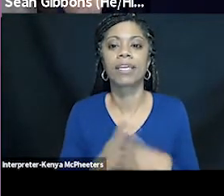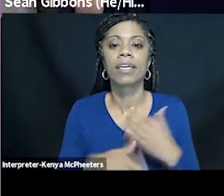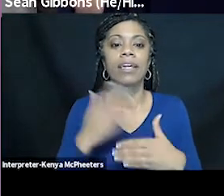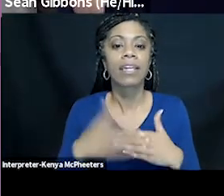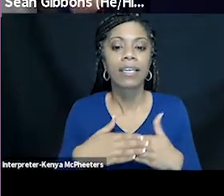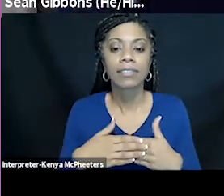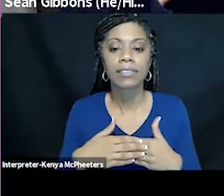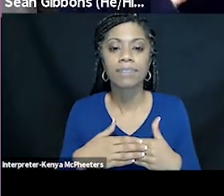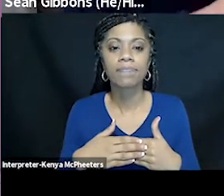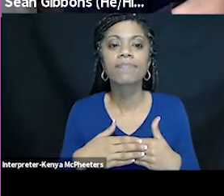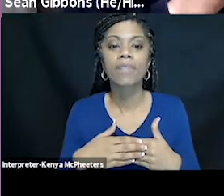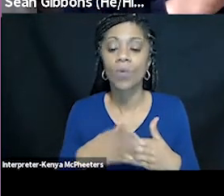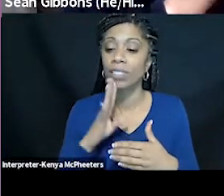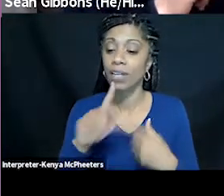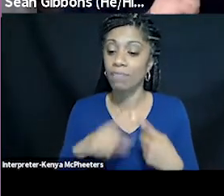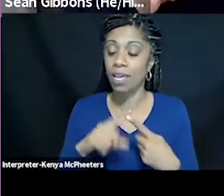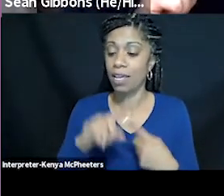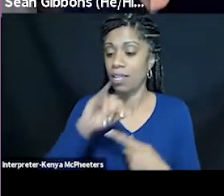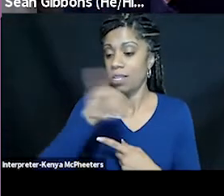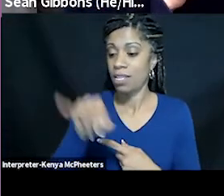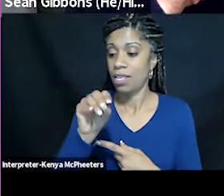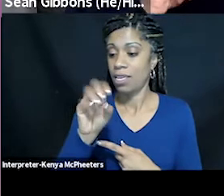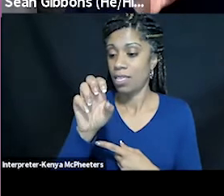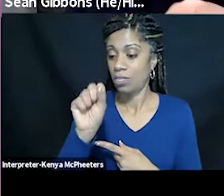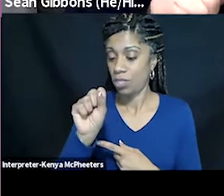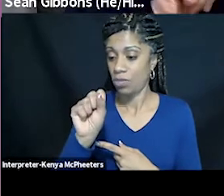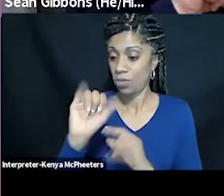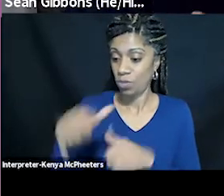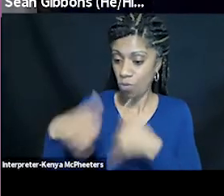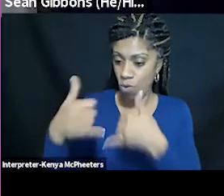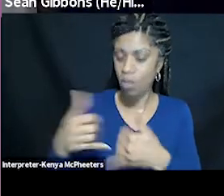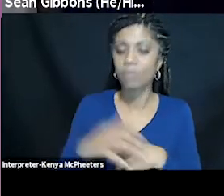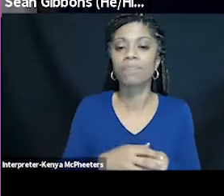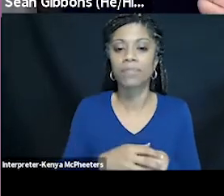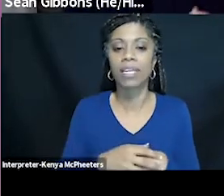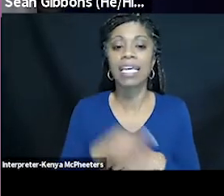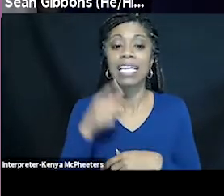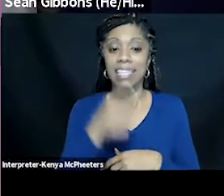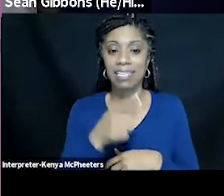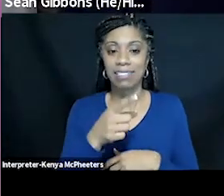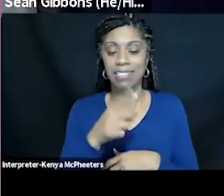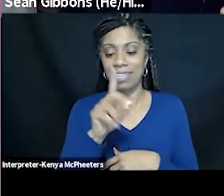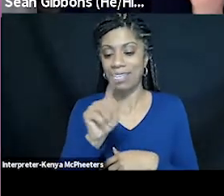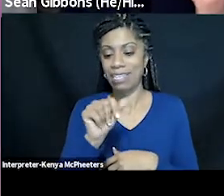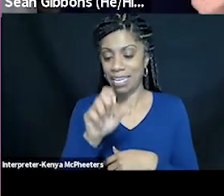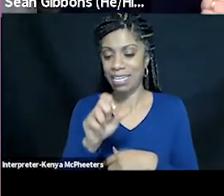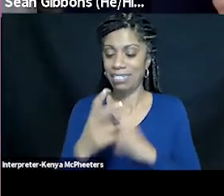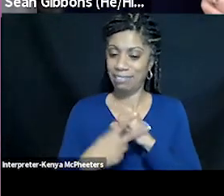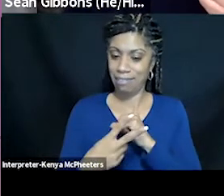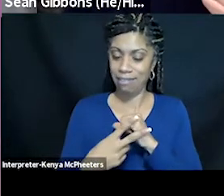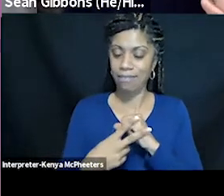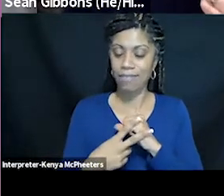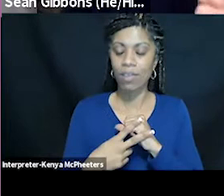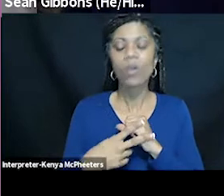when I talked about the Jones Award, I mentioned we were going to be gathering. We are. Please put this date in your calendar. I'll have more details for you as soon as we know them,